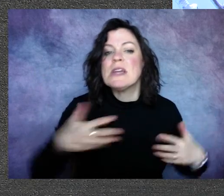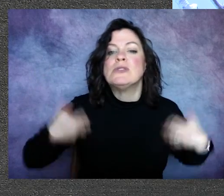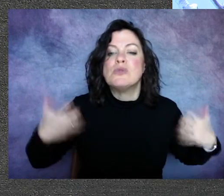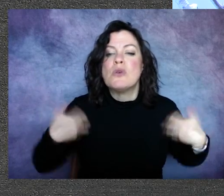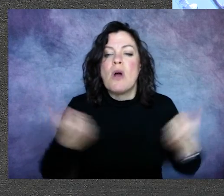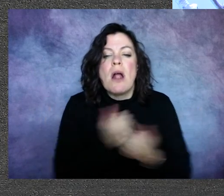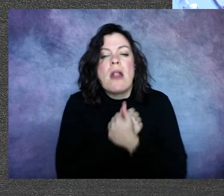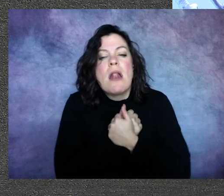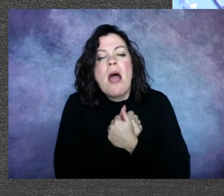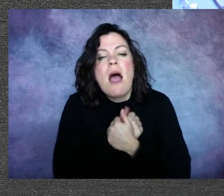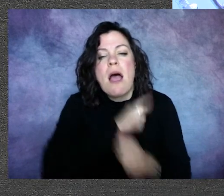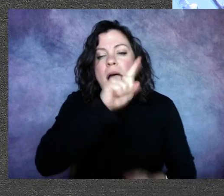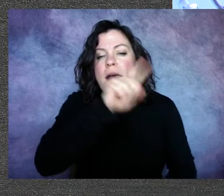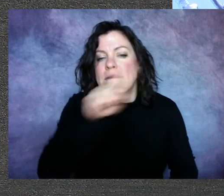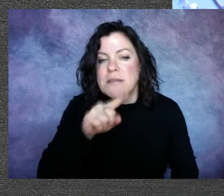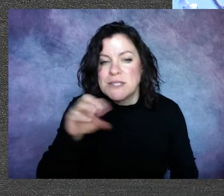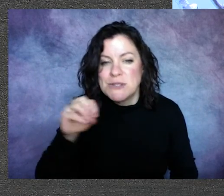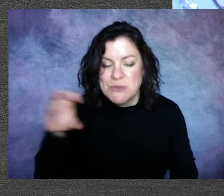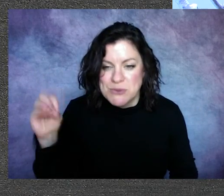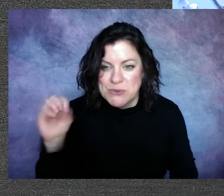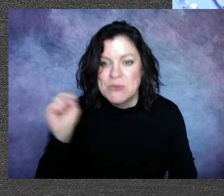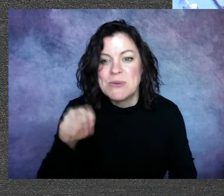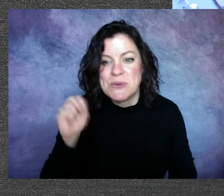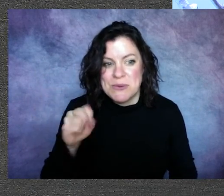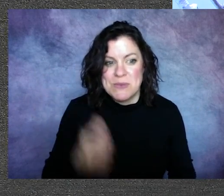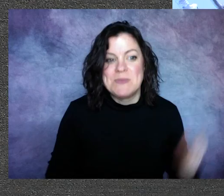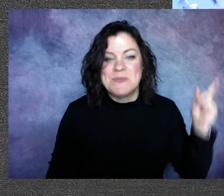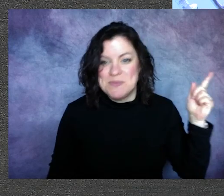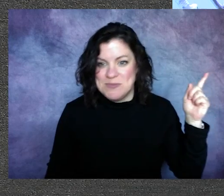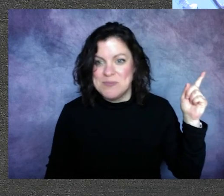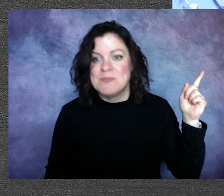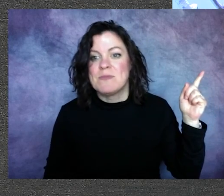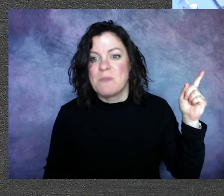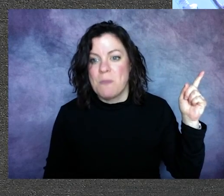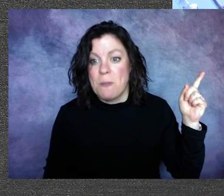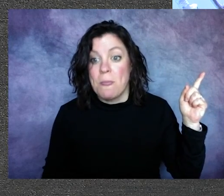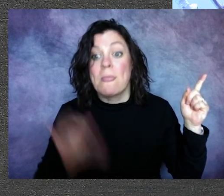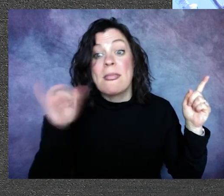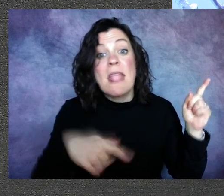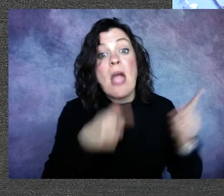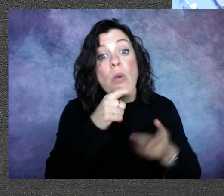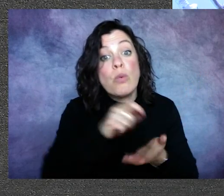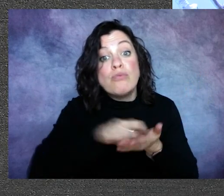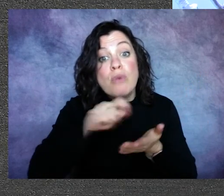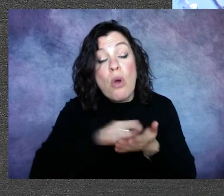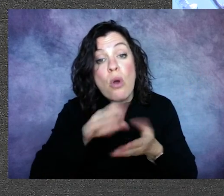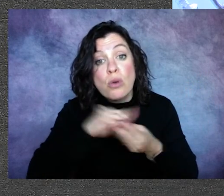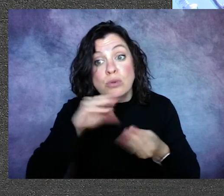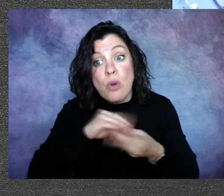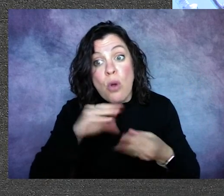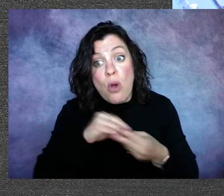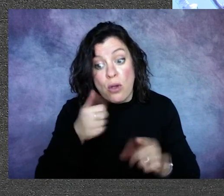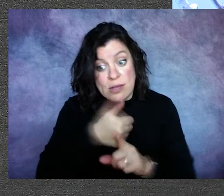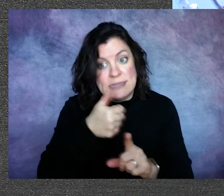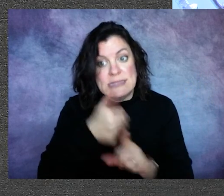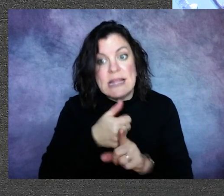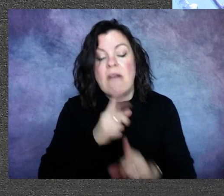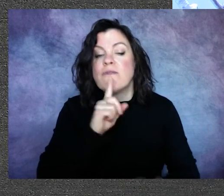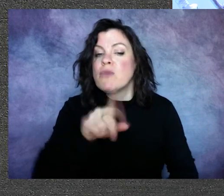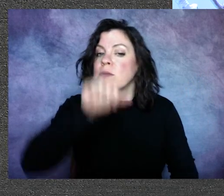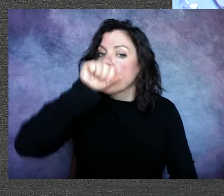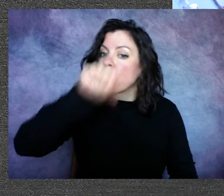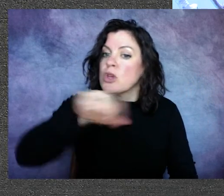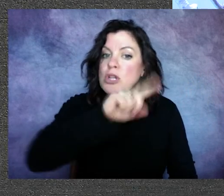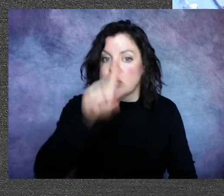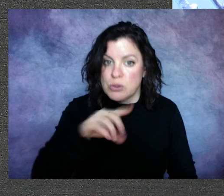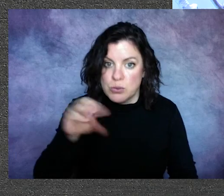You know who is another really cool guy? Hans H. Rey, because he thought up Curious George. It just so happens